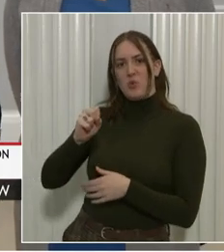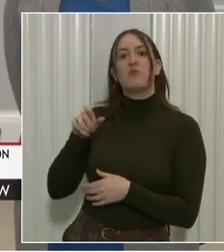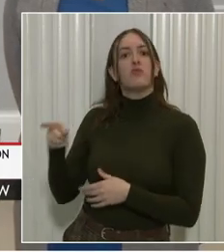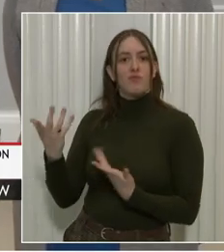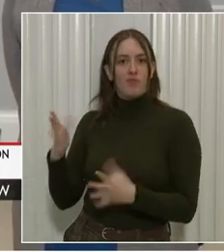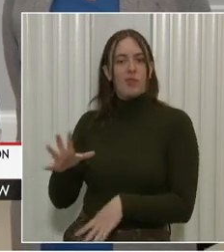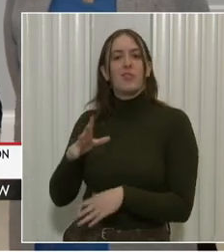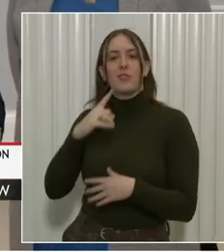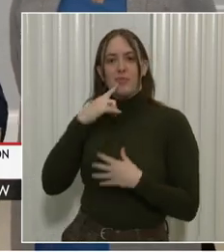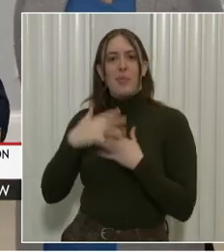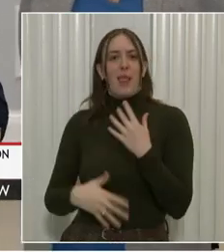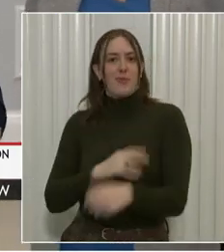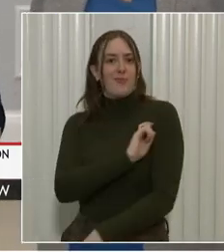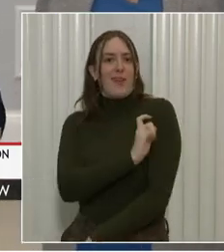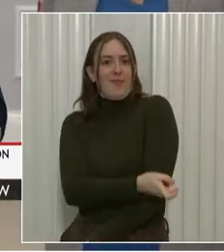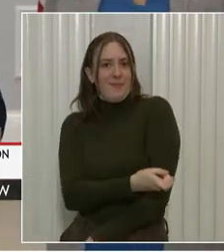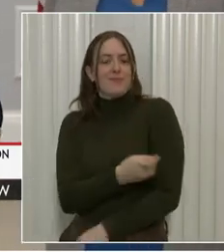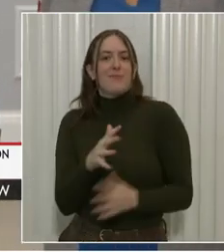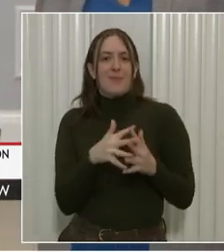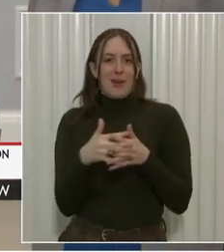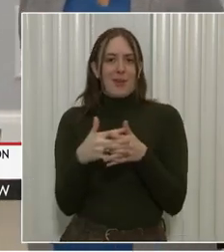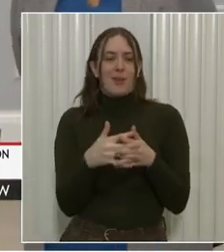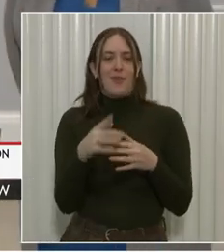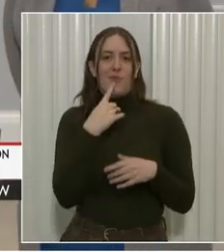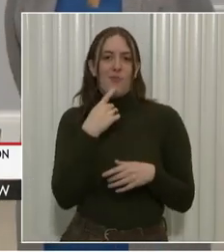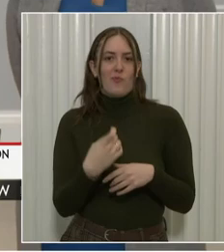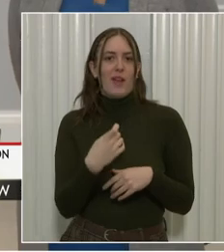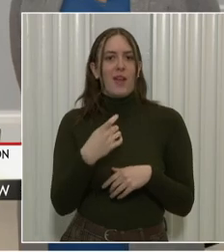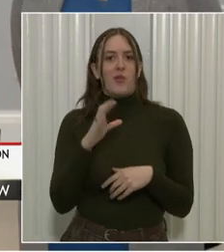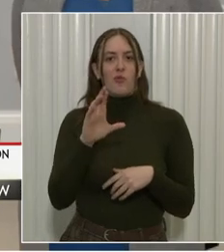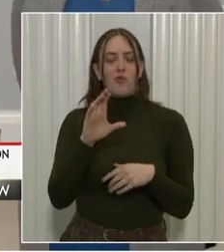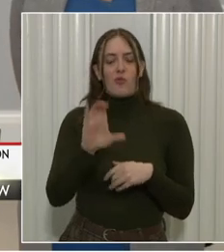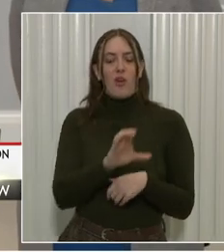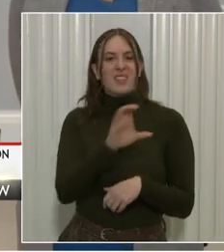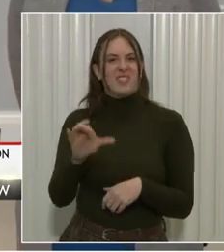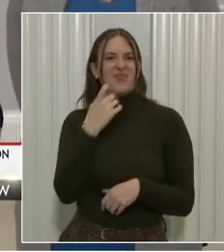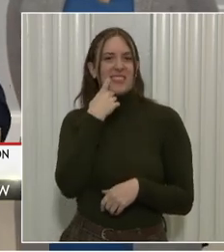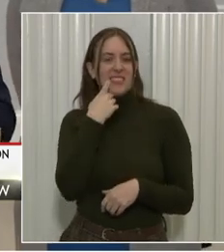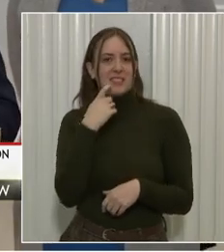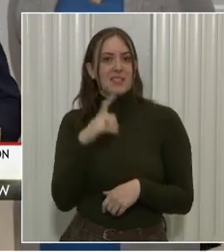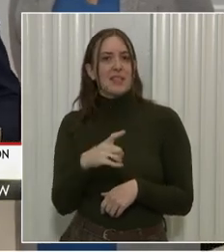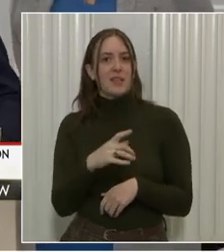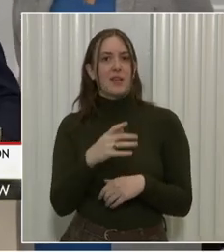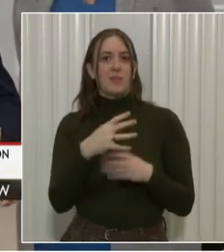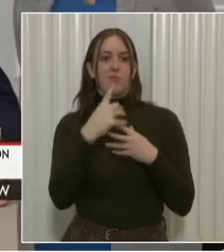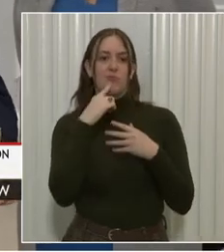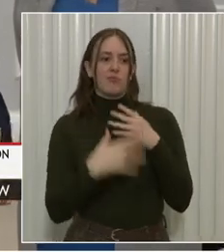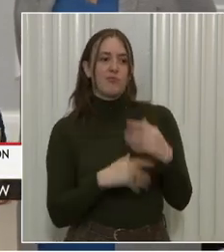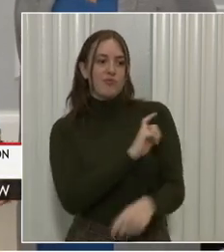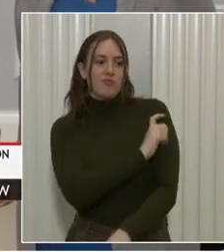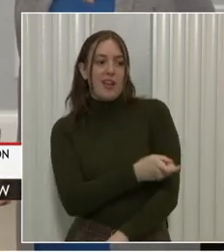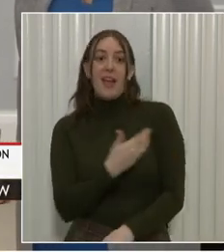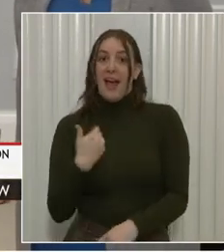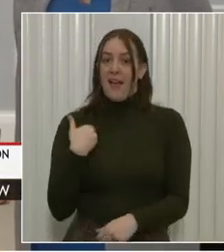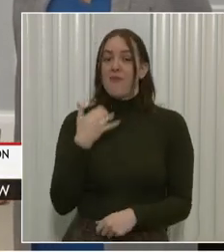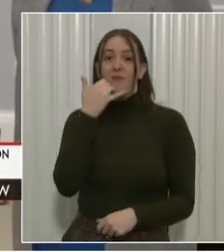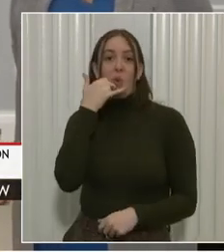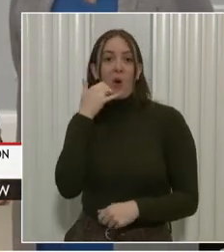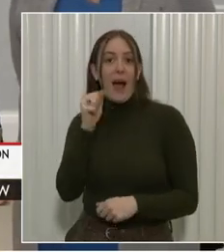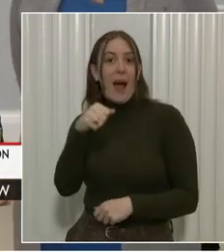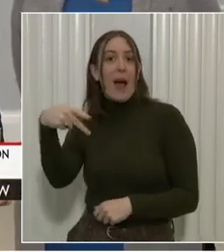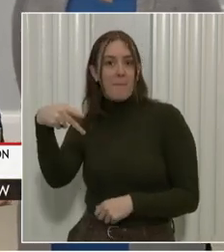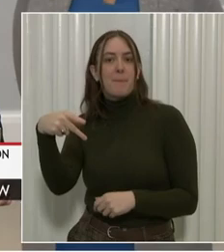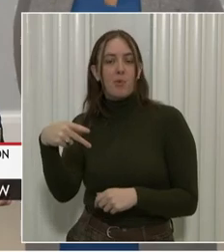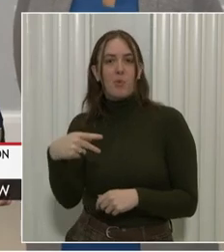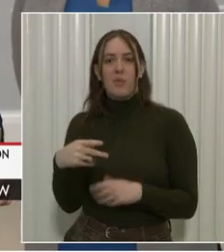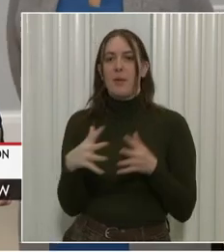blood drive for the first time. And the other night at dinner, she showed me her phone, and it had the American Red Cross app on it. And for those of you